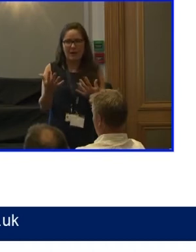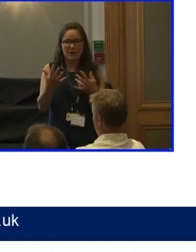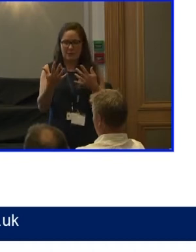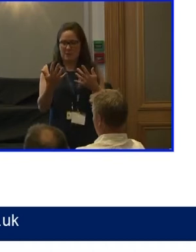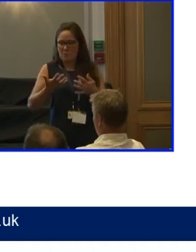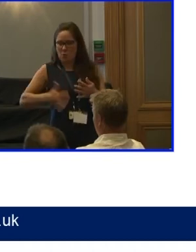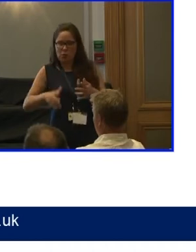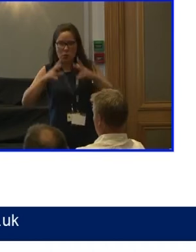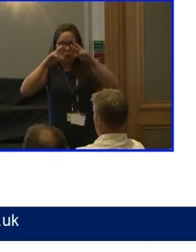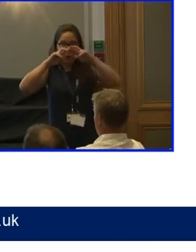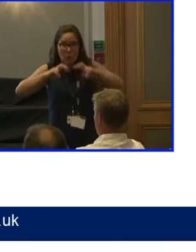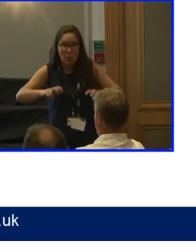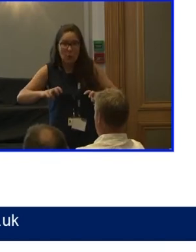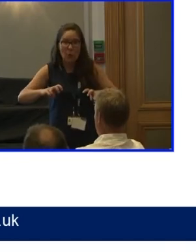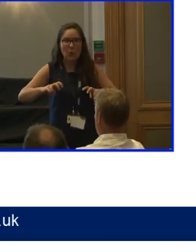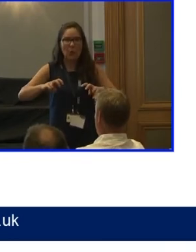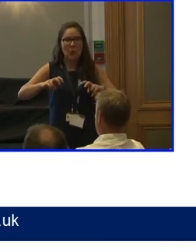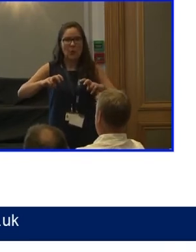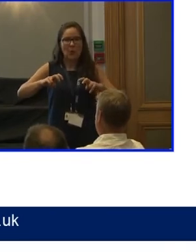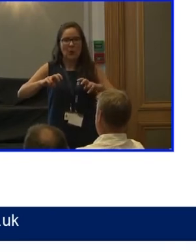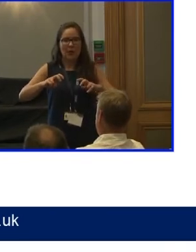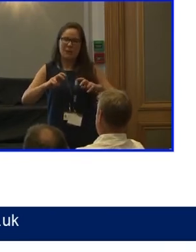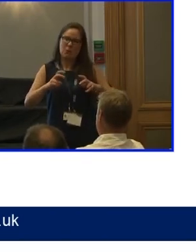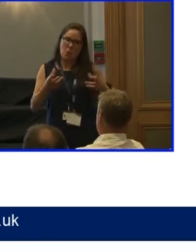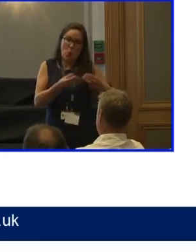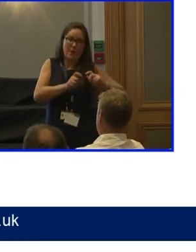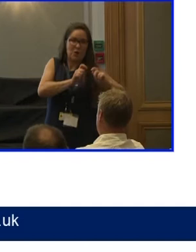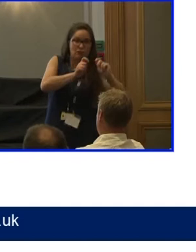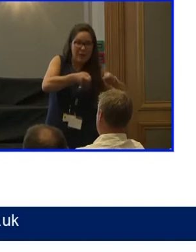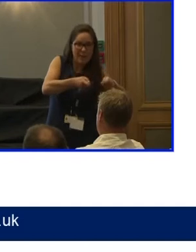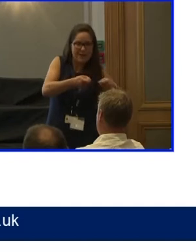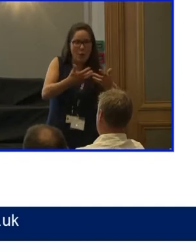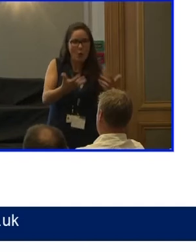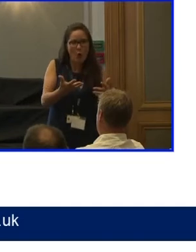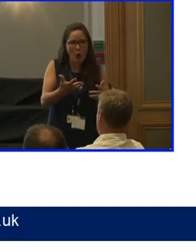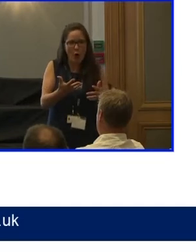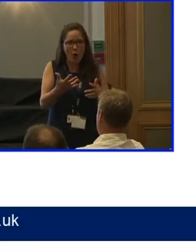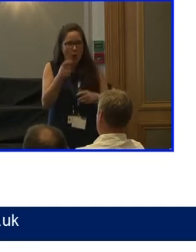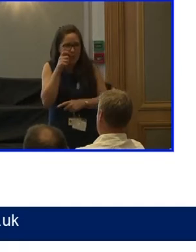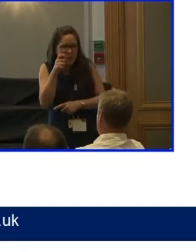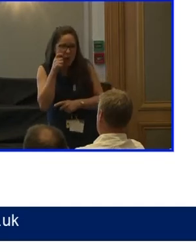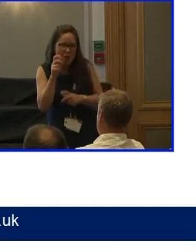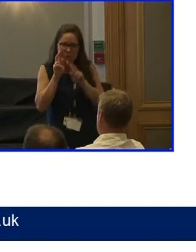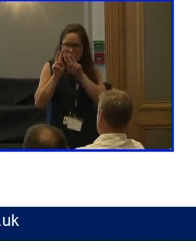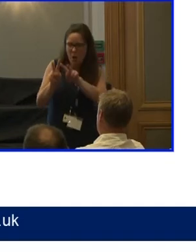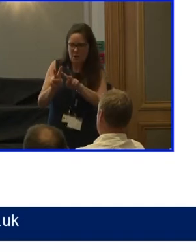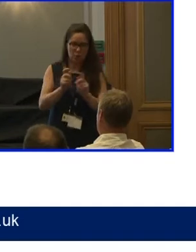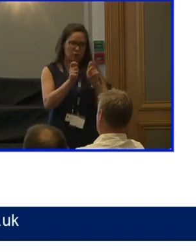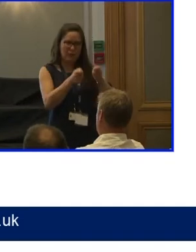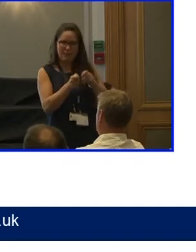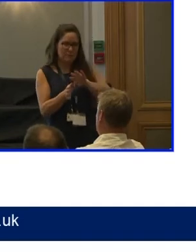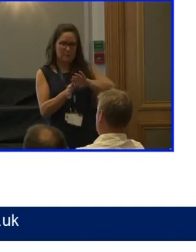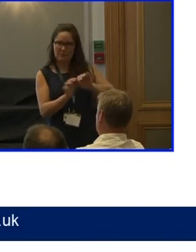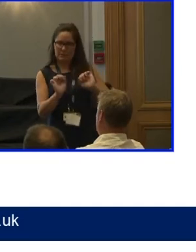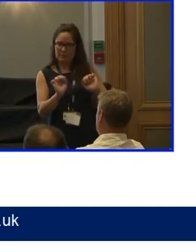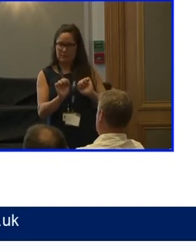investigated, would fall under the umbrella of treatment trials. There are also observational trials, where no direct treatment is being